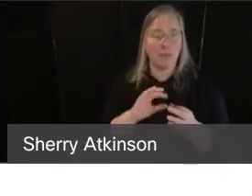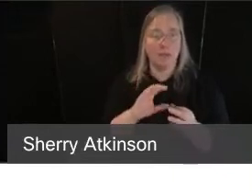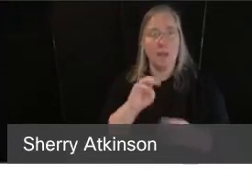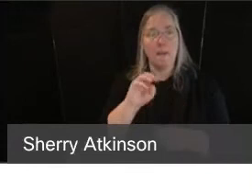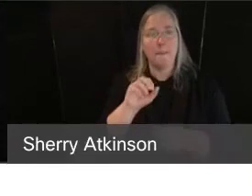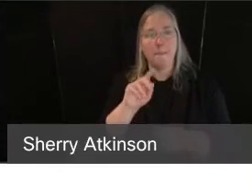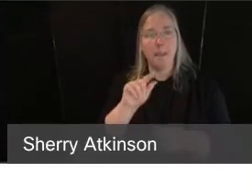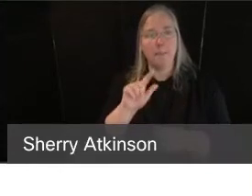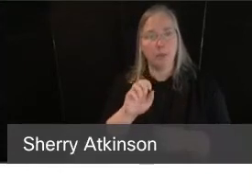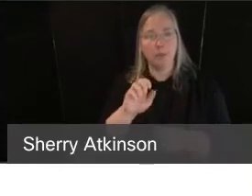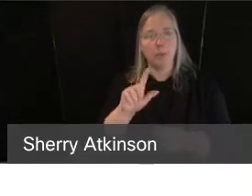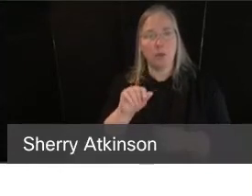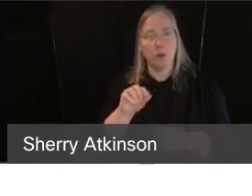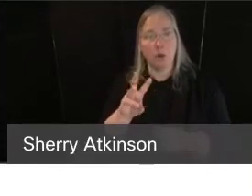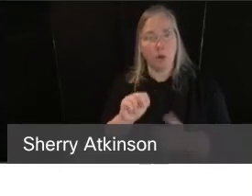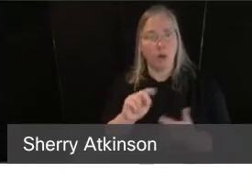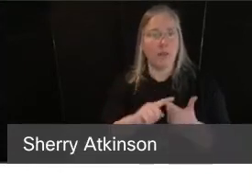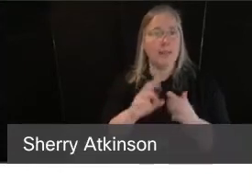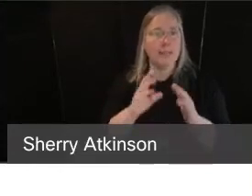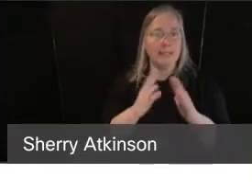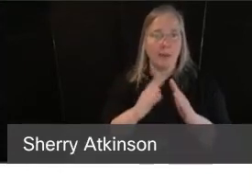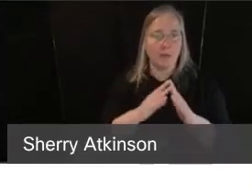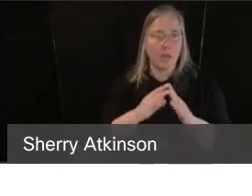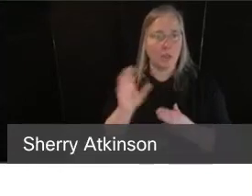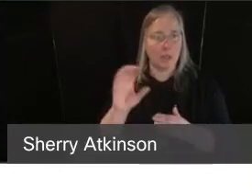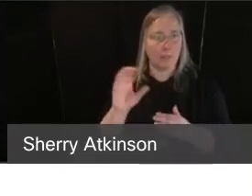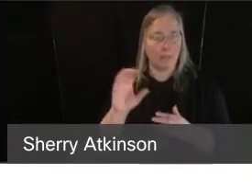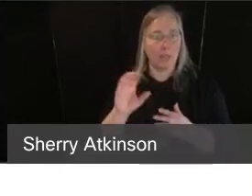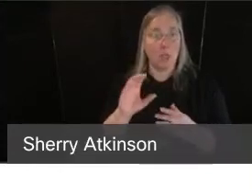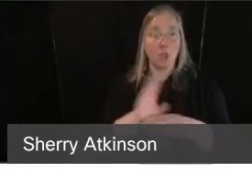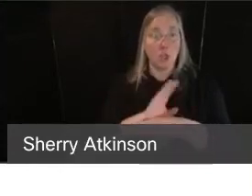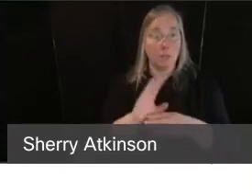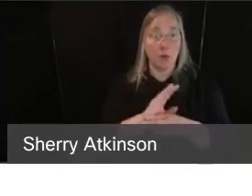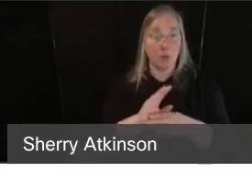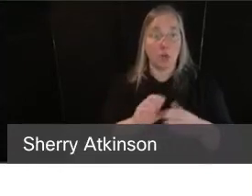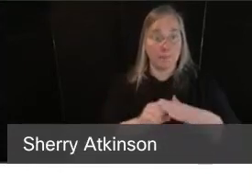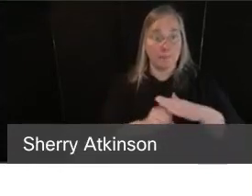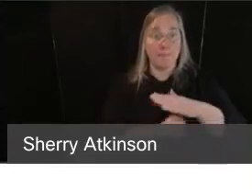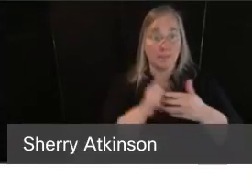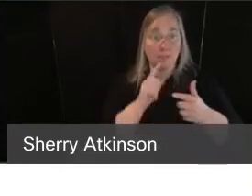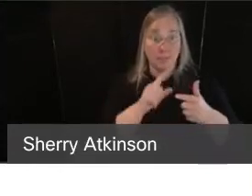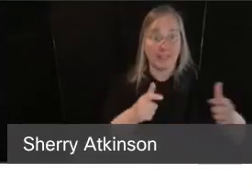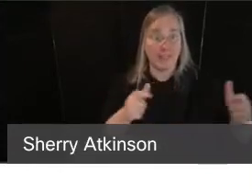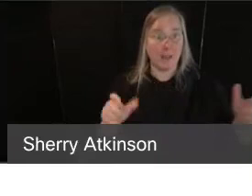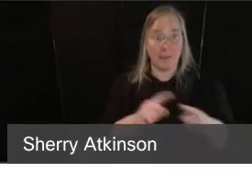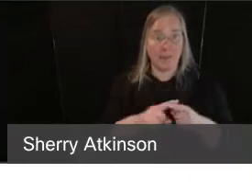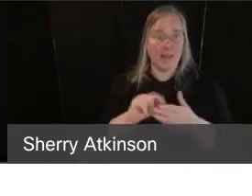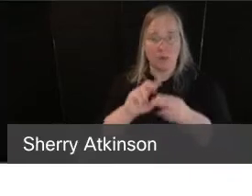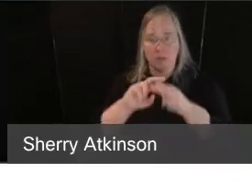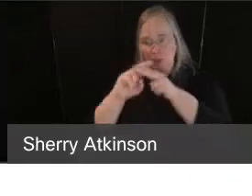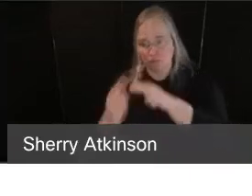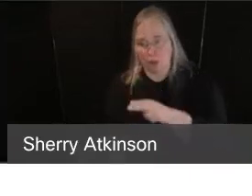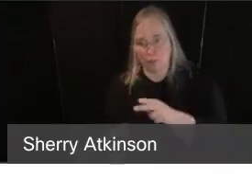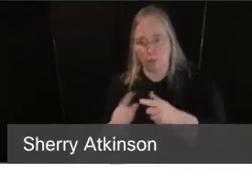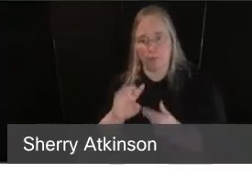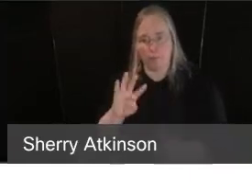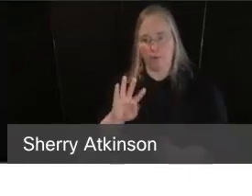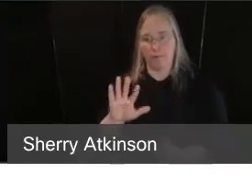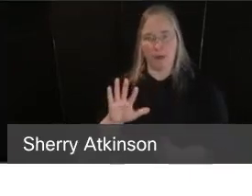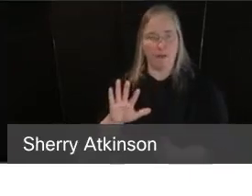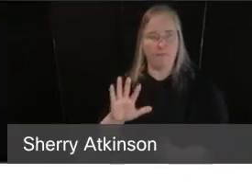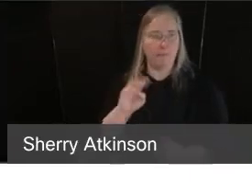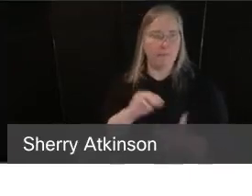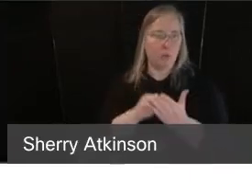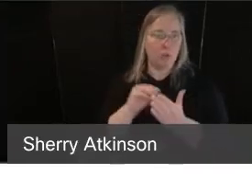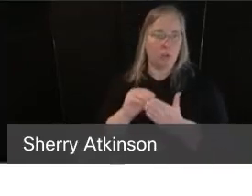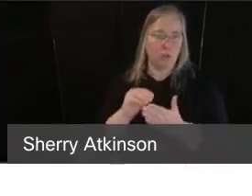Columbia, as the commercial base was expanding. It has since dropped to $45 million in